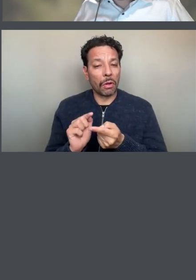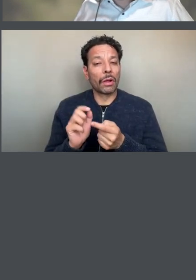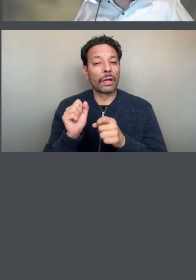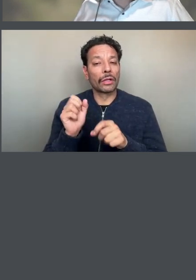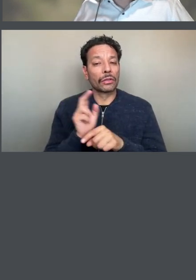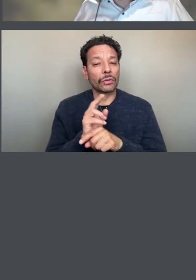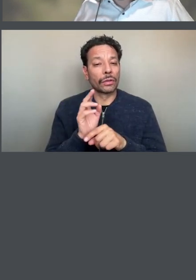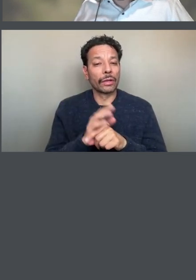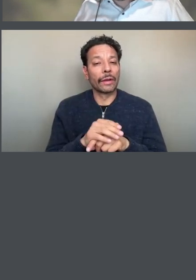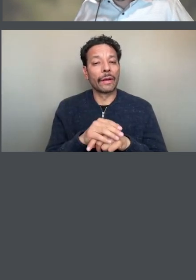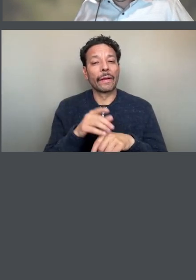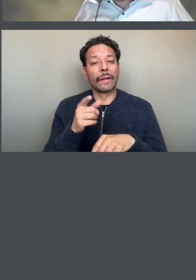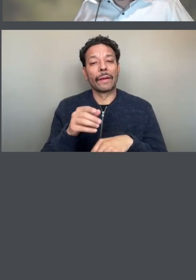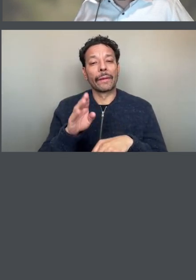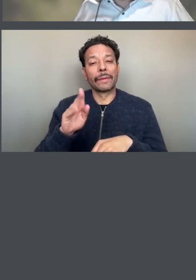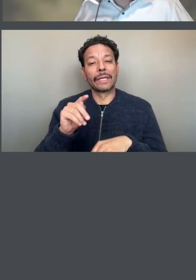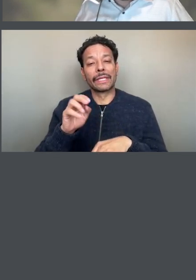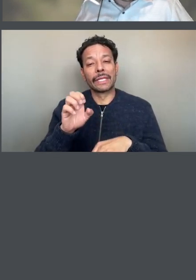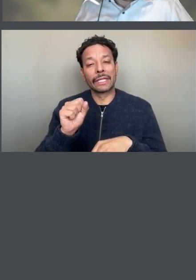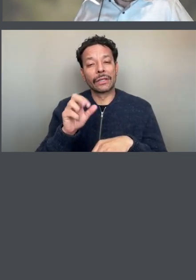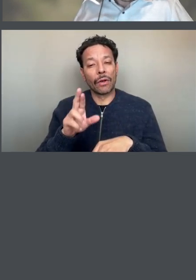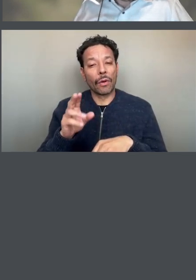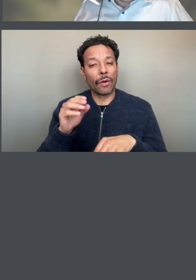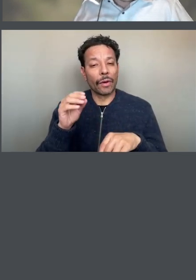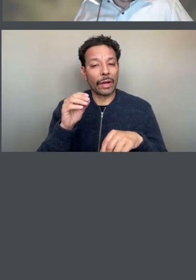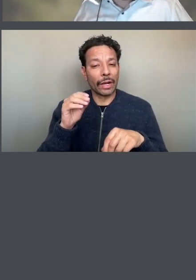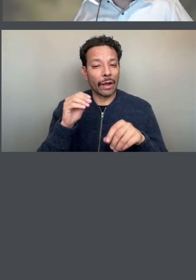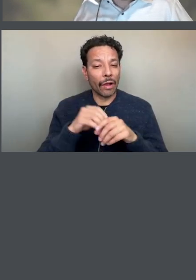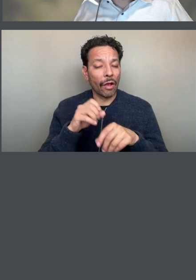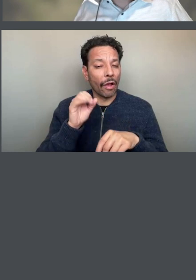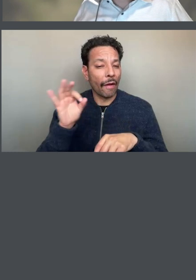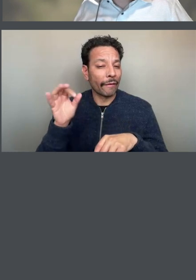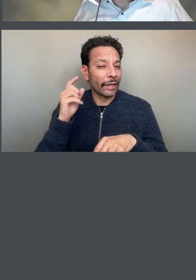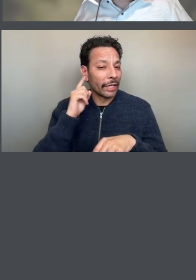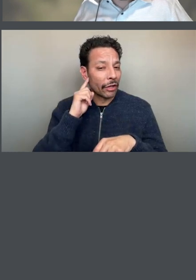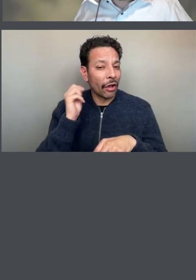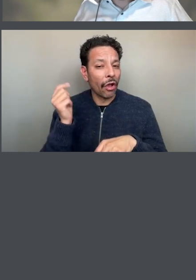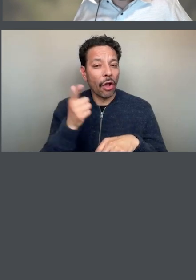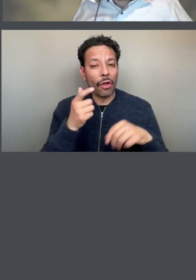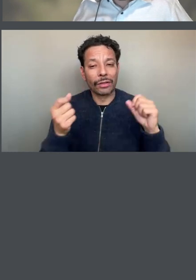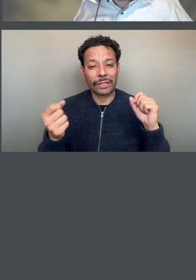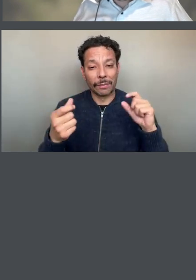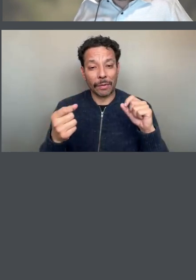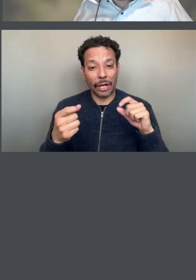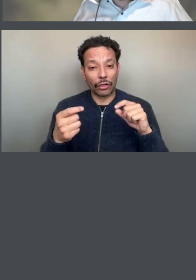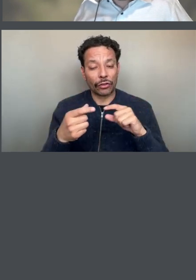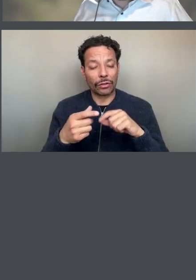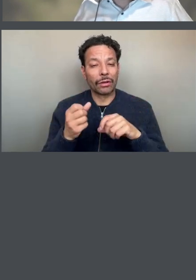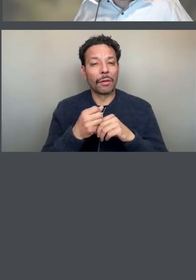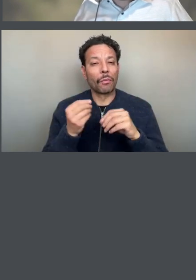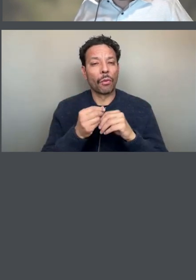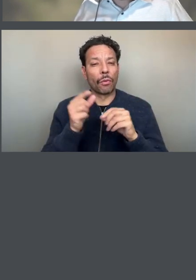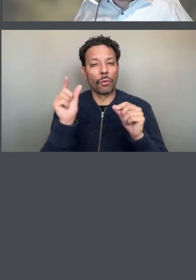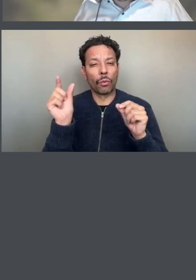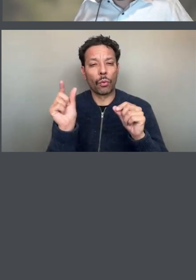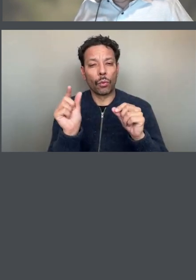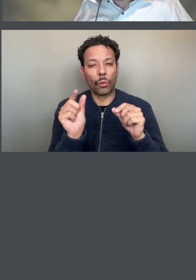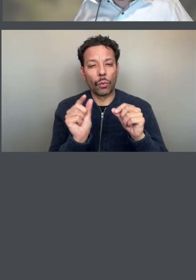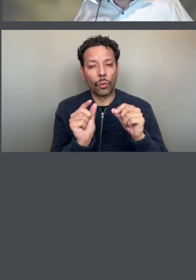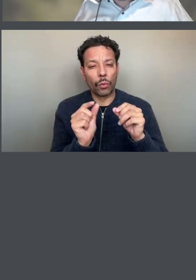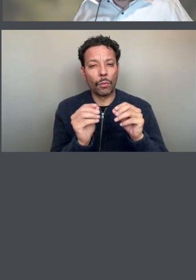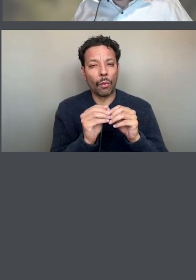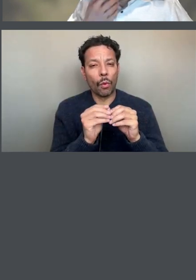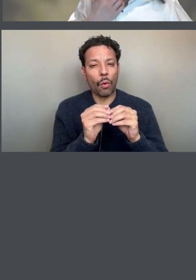similar to BTEs, or they're worn off the ear. And all of the receiver stimulators have gotten thinner and